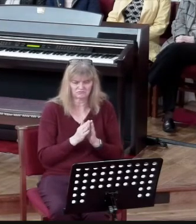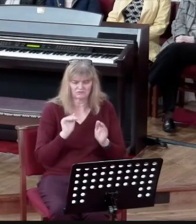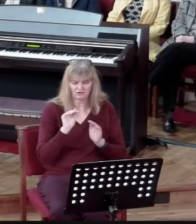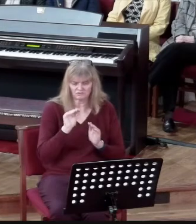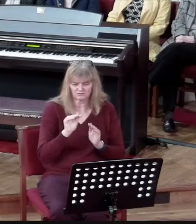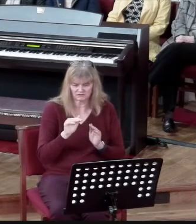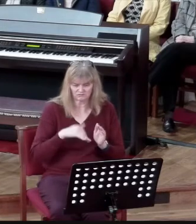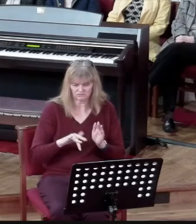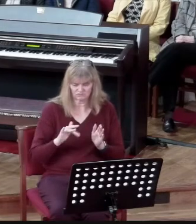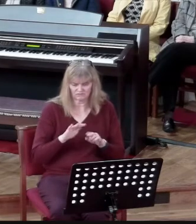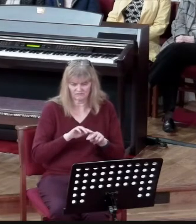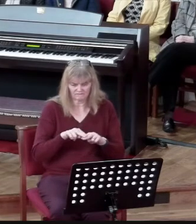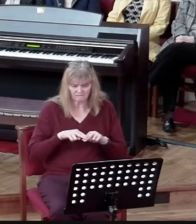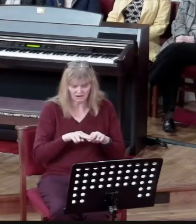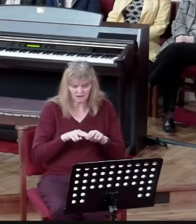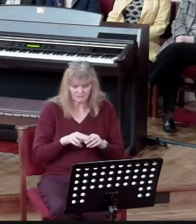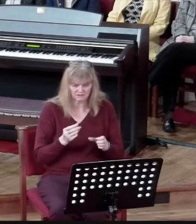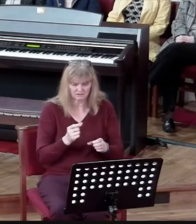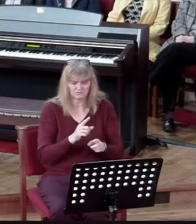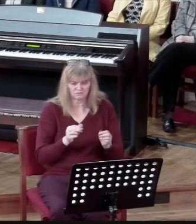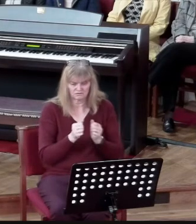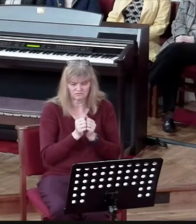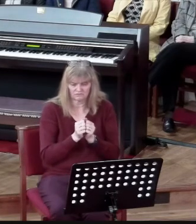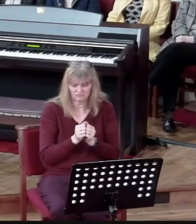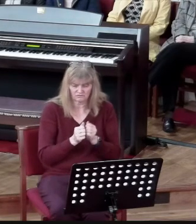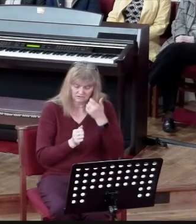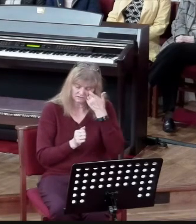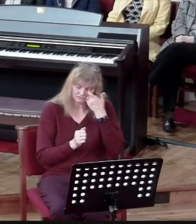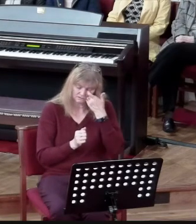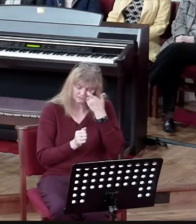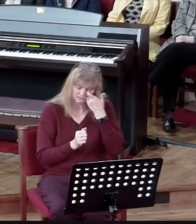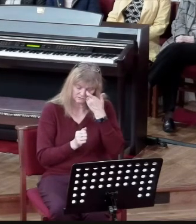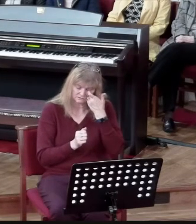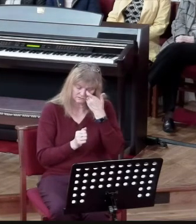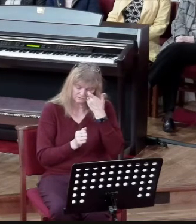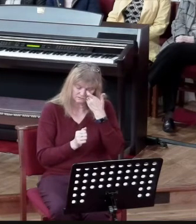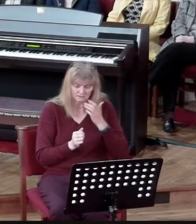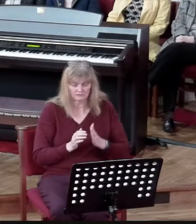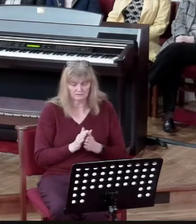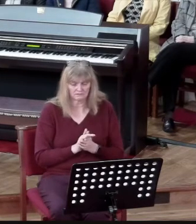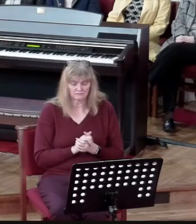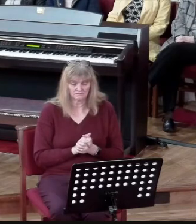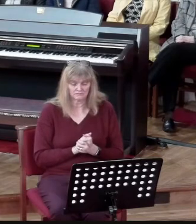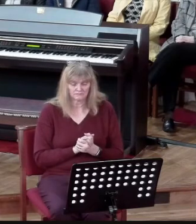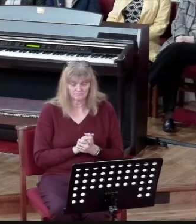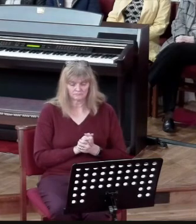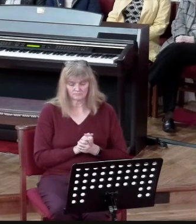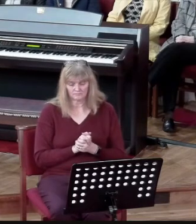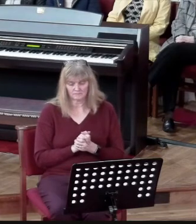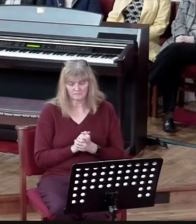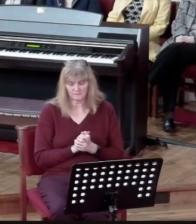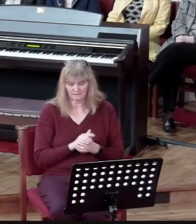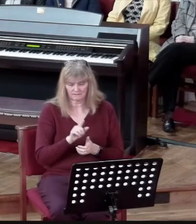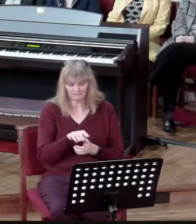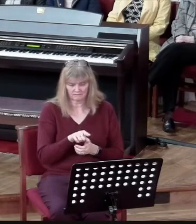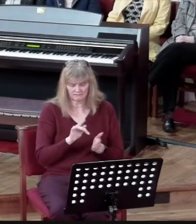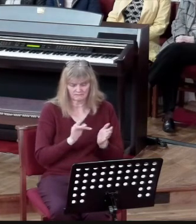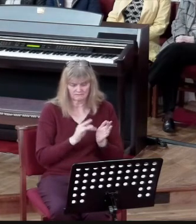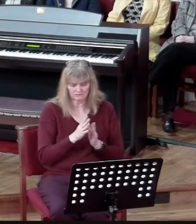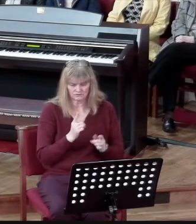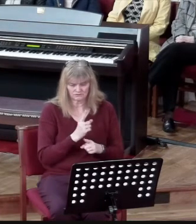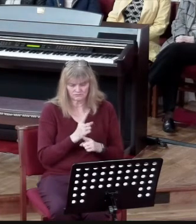a new morning. And it all takes place, we read, as the morning breaks, which with John is never